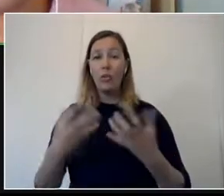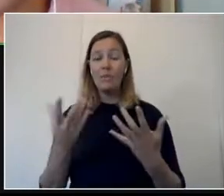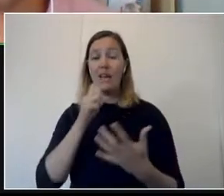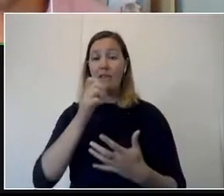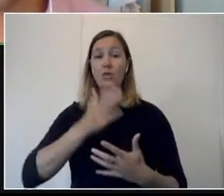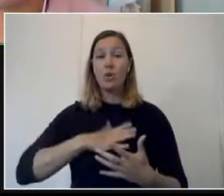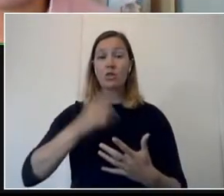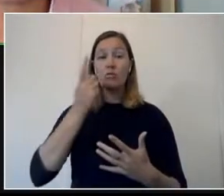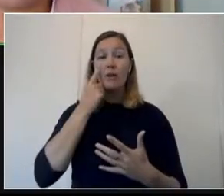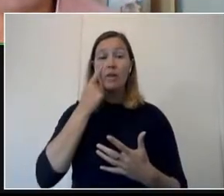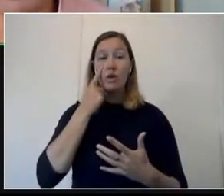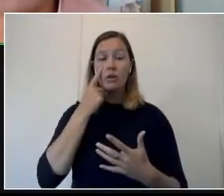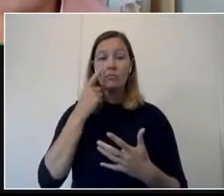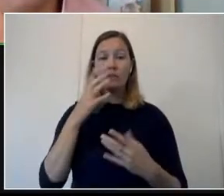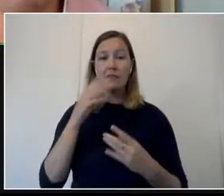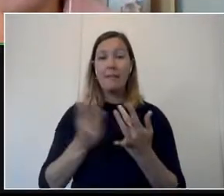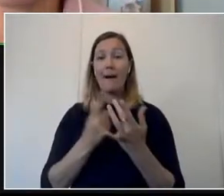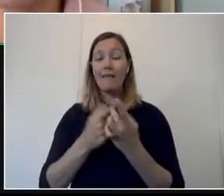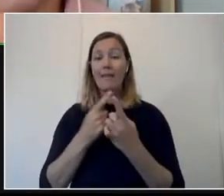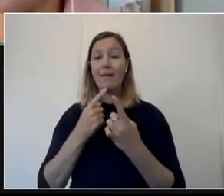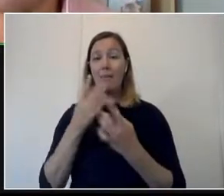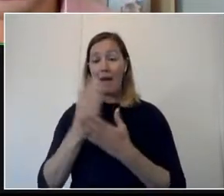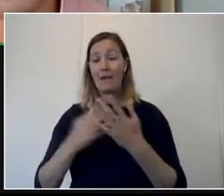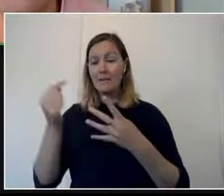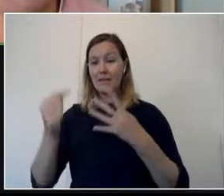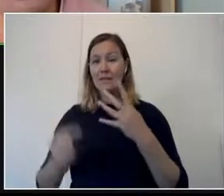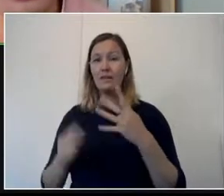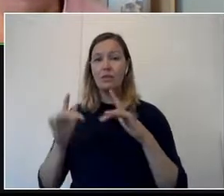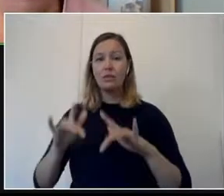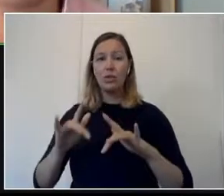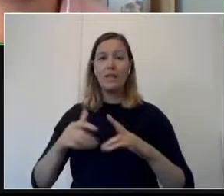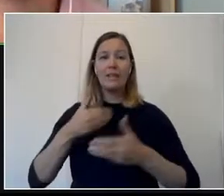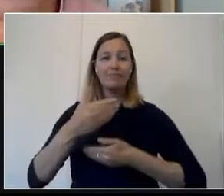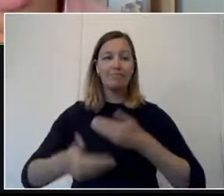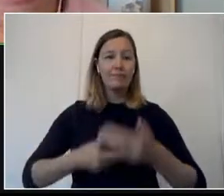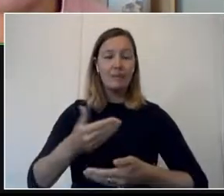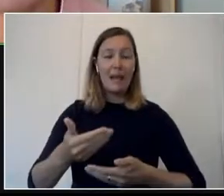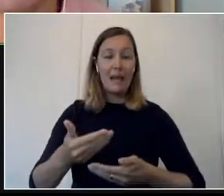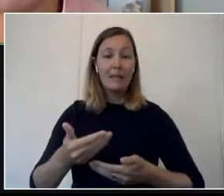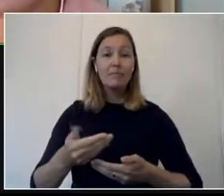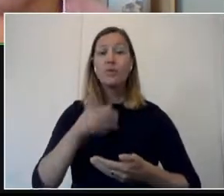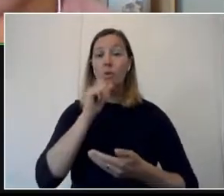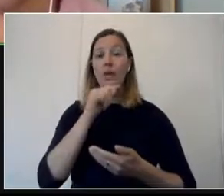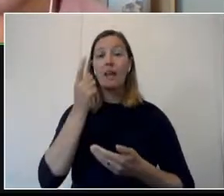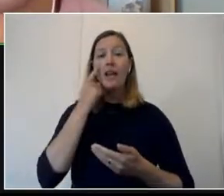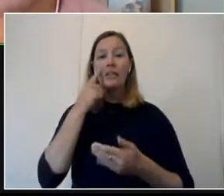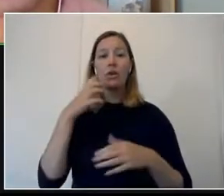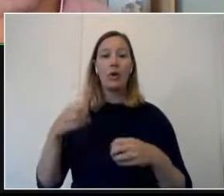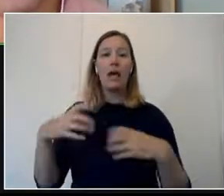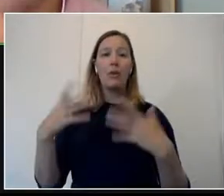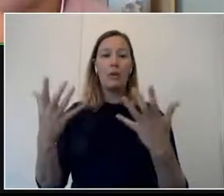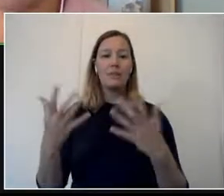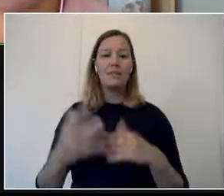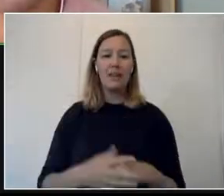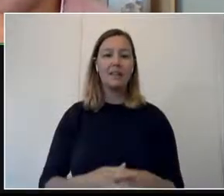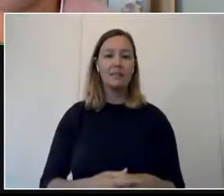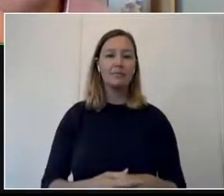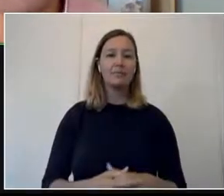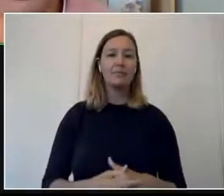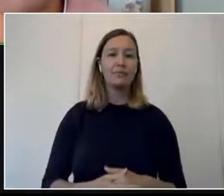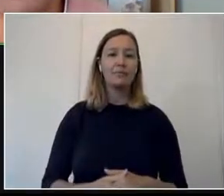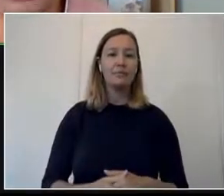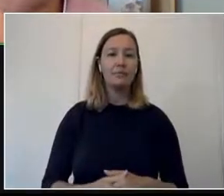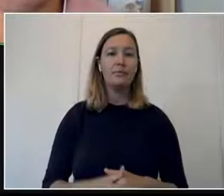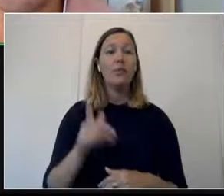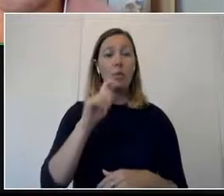see some of the other things that we might not have had time to touch on, please go to that website. But I'll just throw back